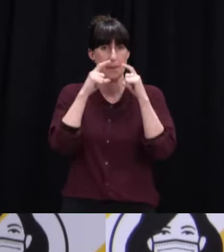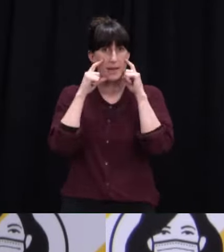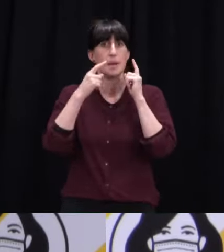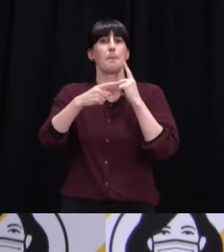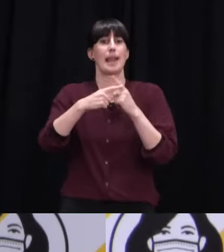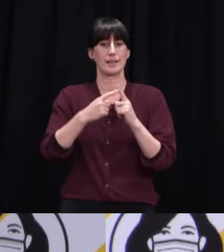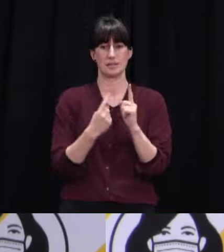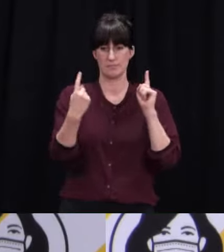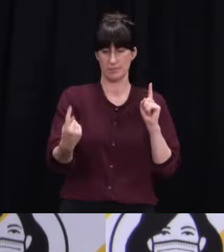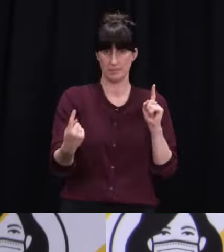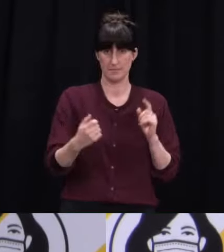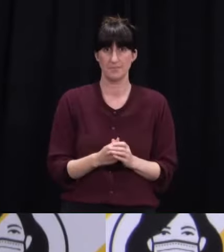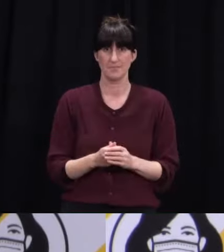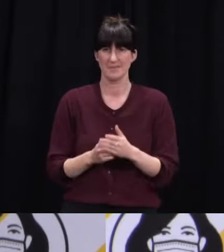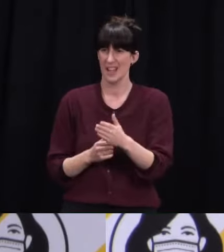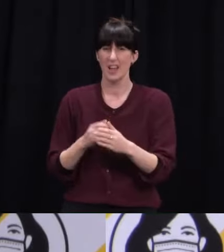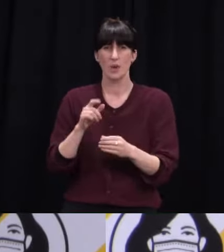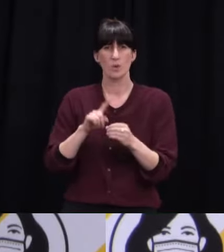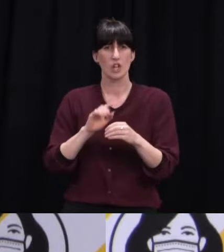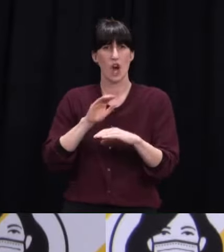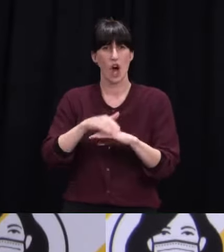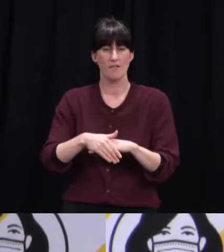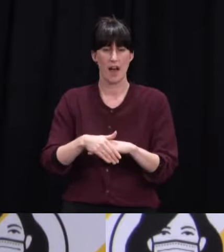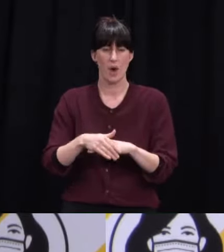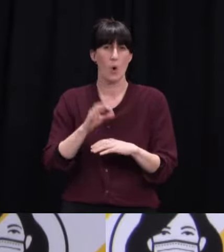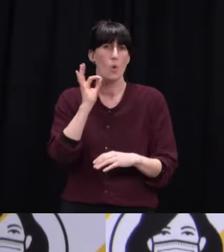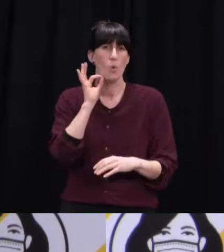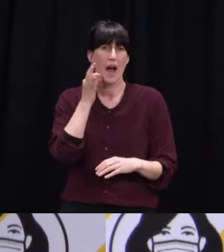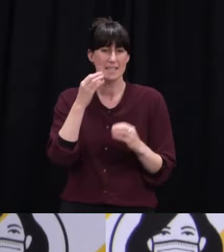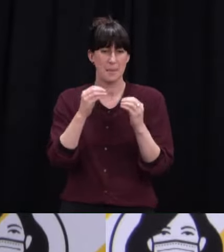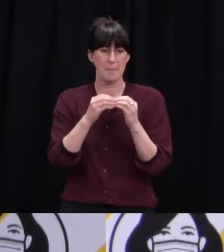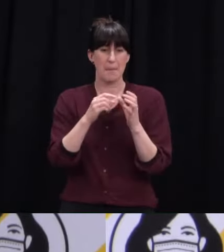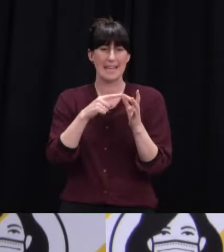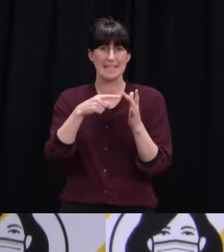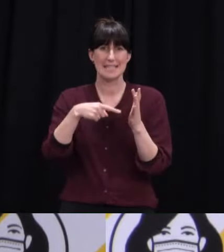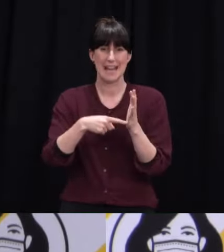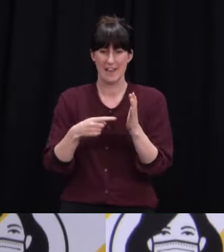is it okay? Doc says no, but the police are kind of turning a blind eye to it.